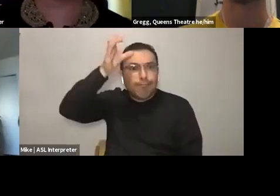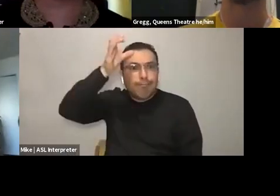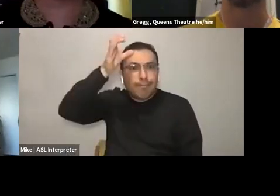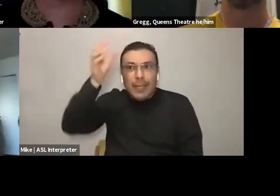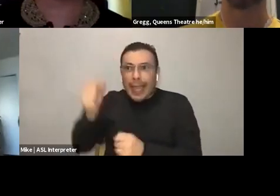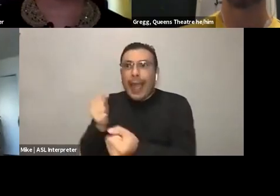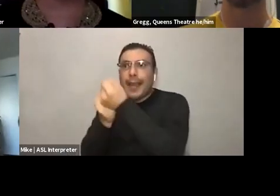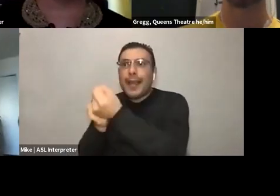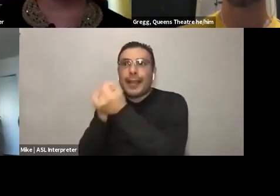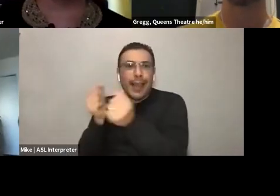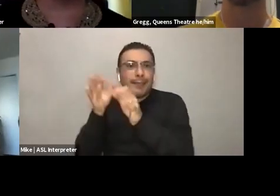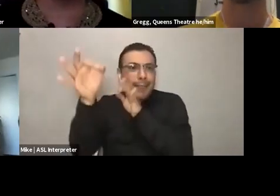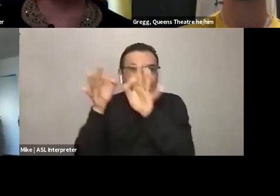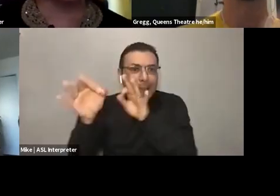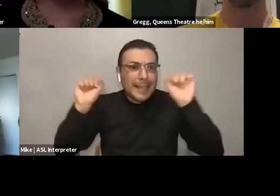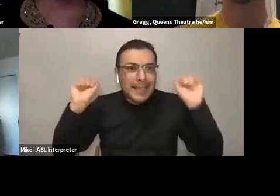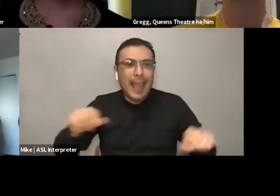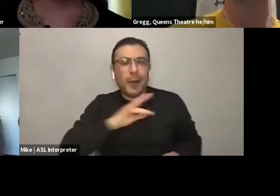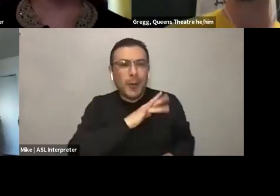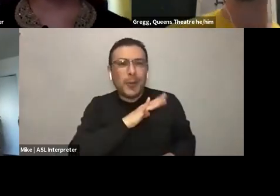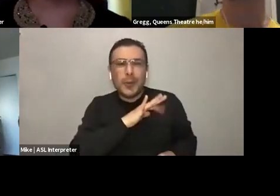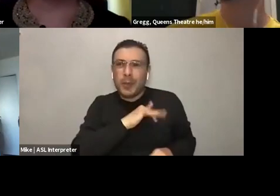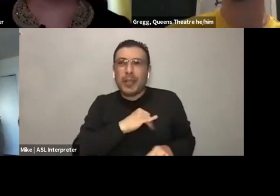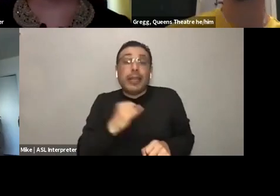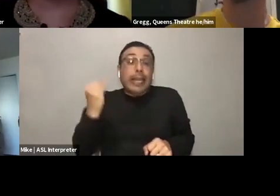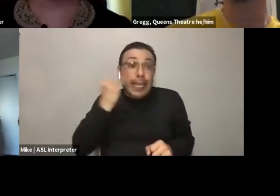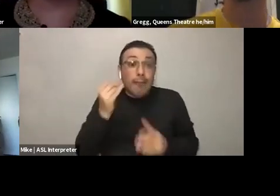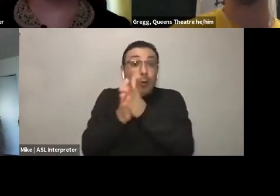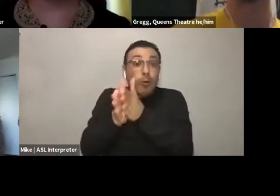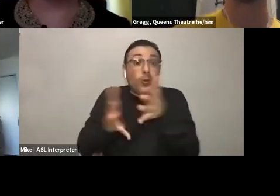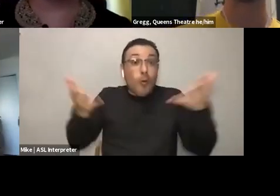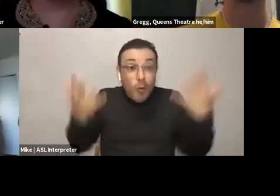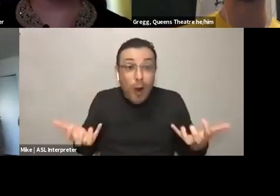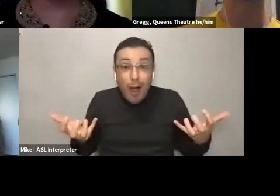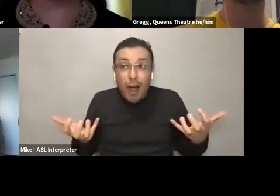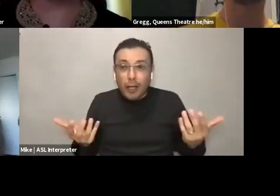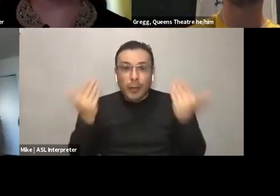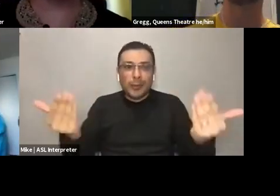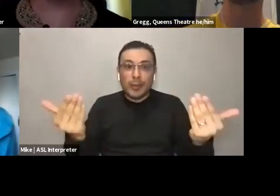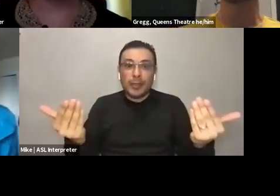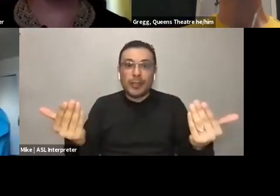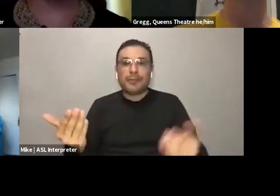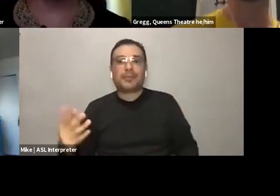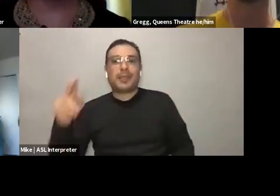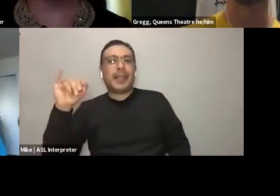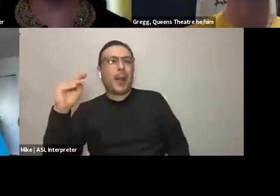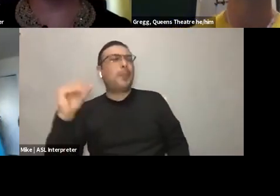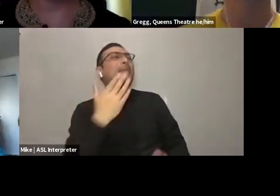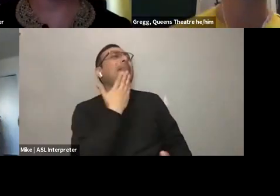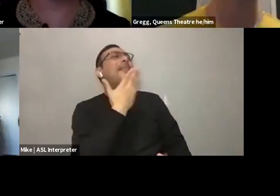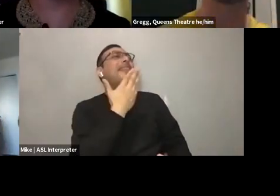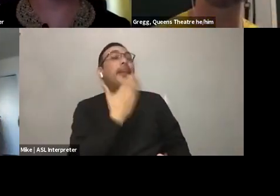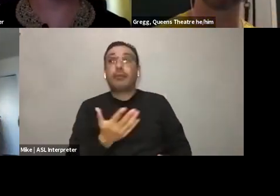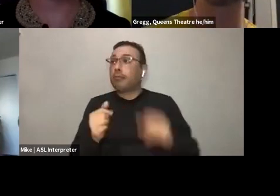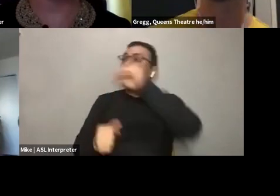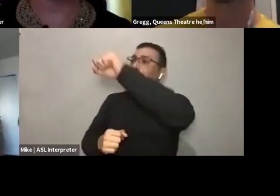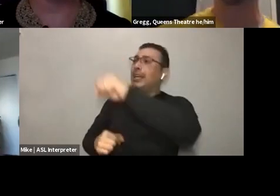and the means are there. Thank you, Greg. Yeah. I just want to say it's, it's 30 years past the ADA. Right. Oh my gosh. Yeah.